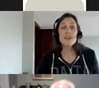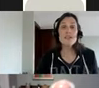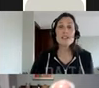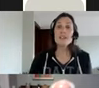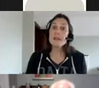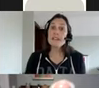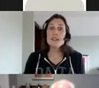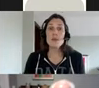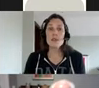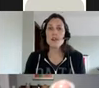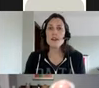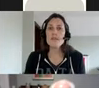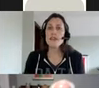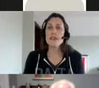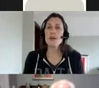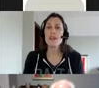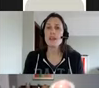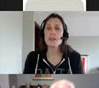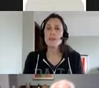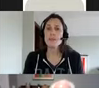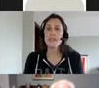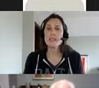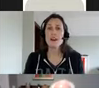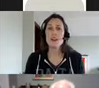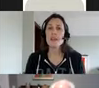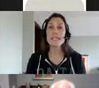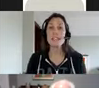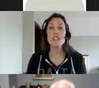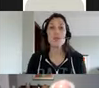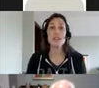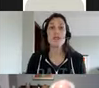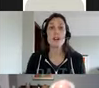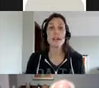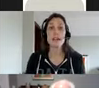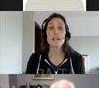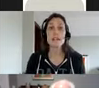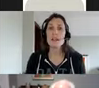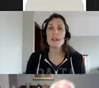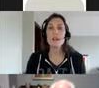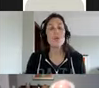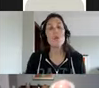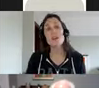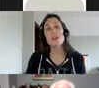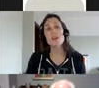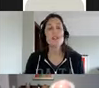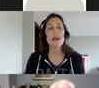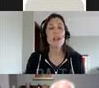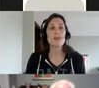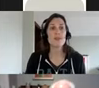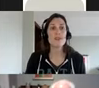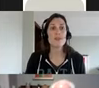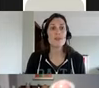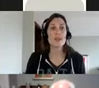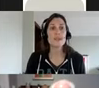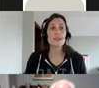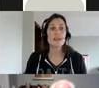Some other interesting places where there are conflicts in how we think about space are in basic issues like drawing lines, like what is the shortest path